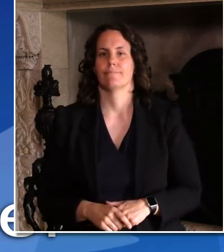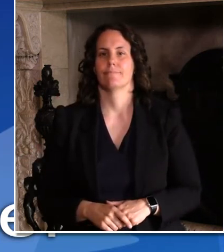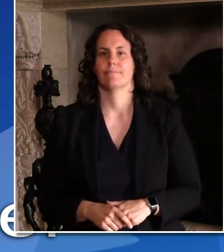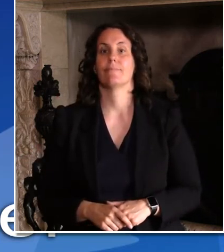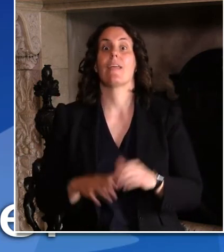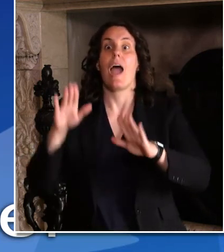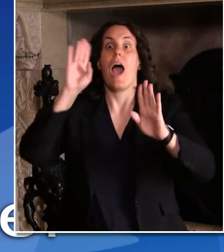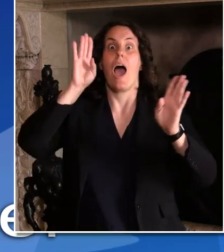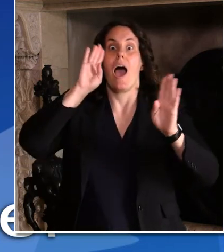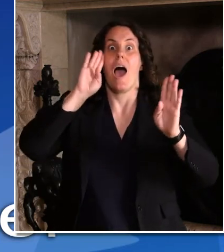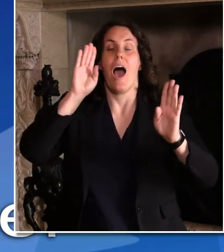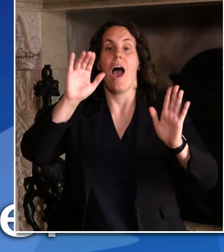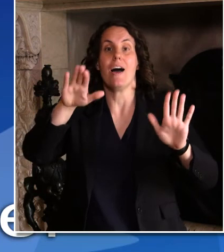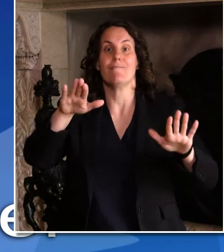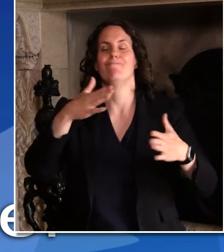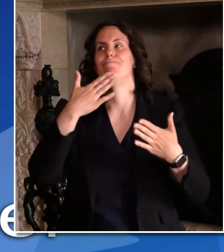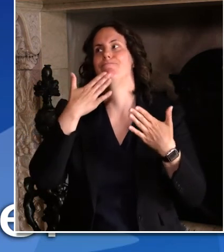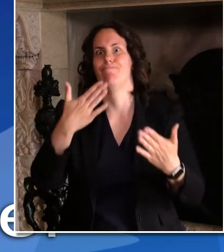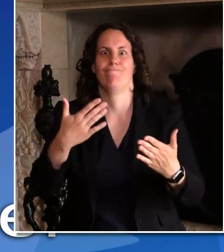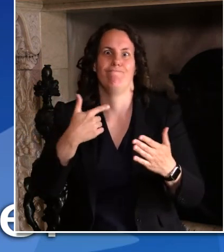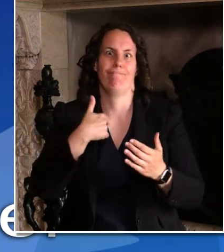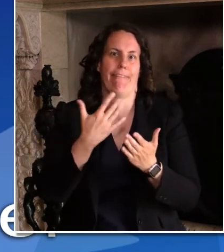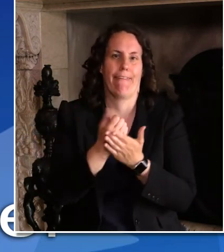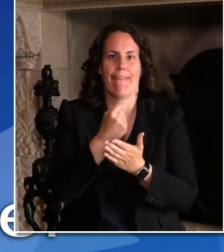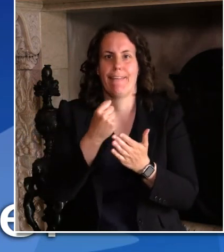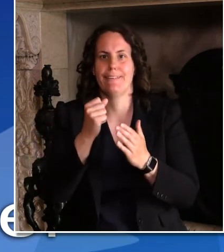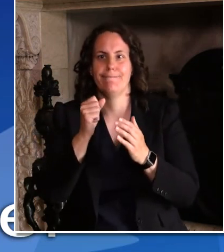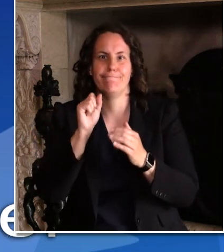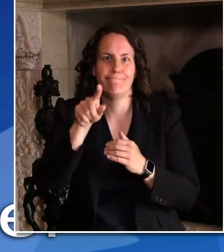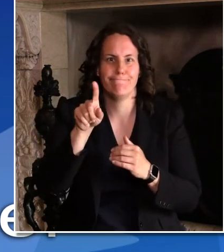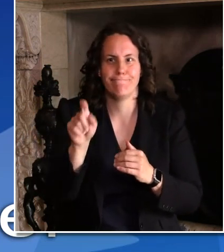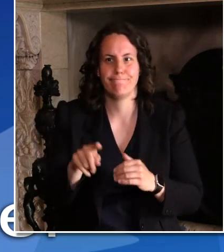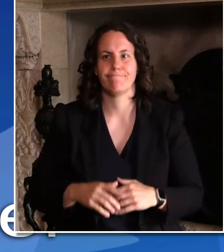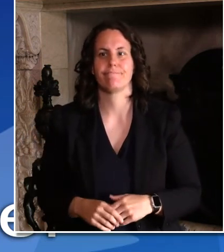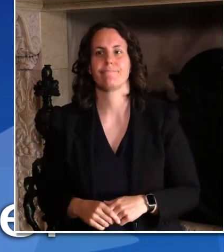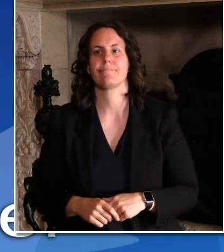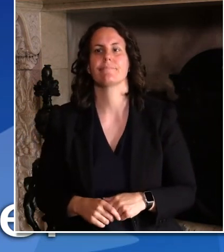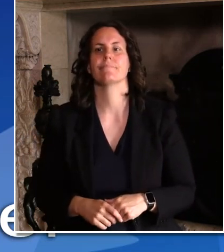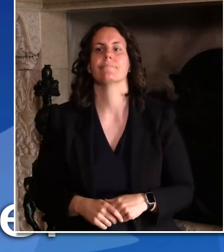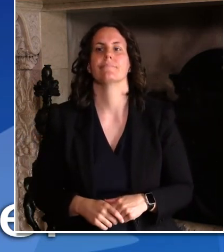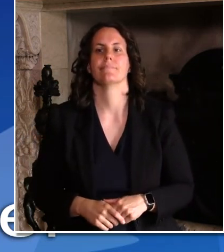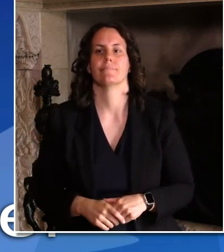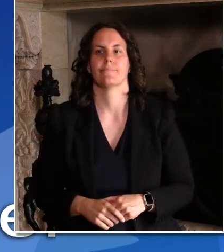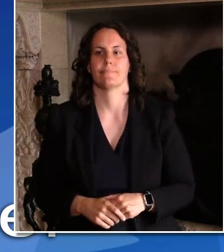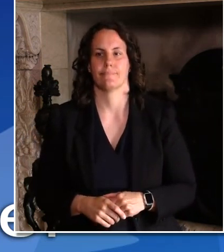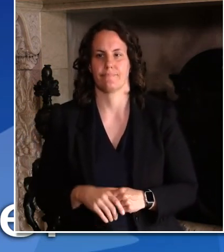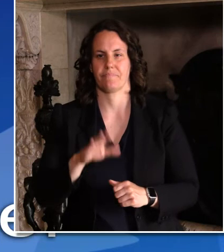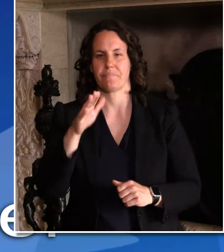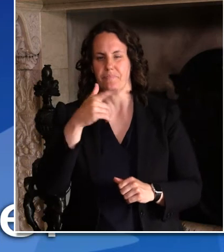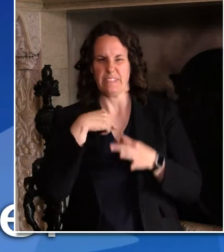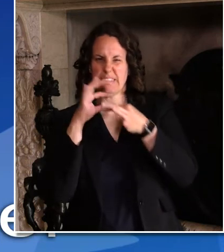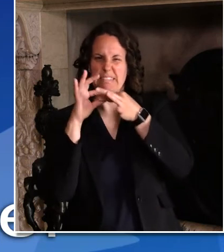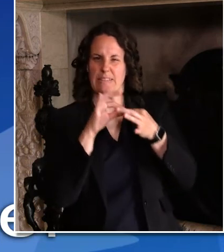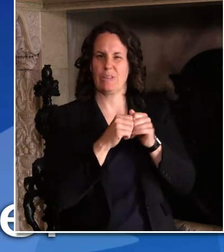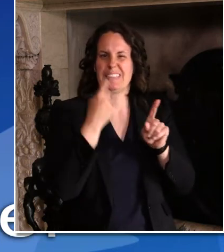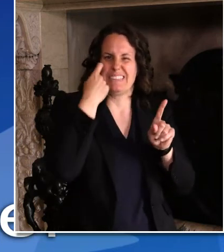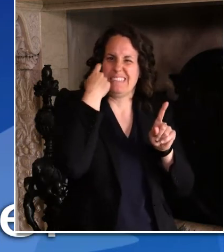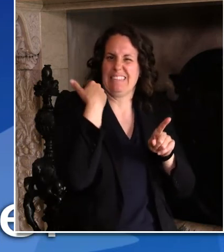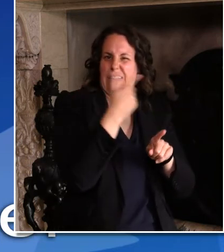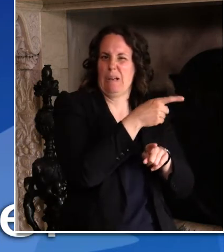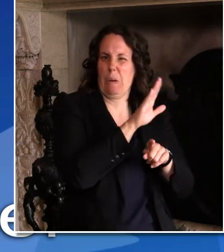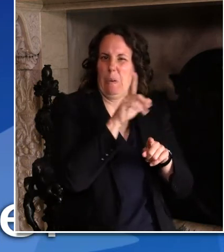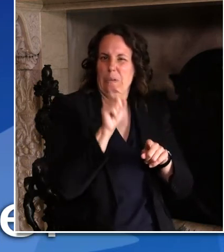Hi, thanks for taking the call today. Wanted to follow up on that last question. You announced